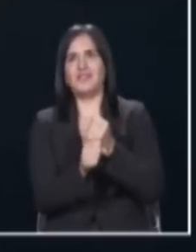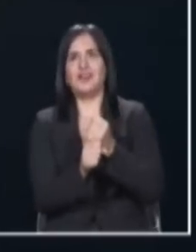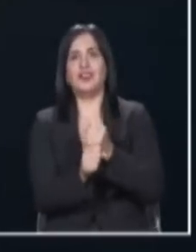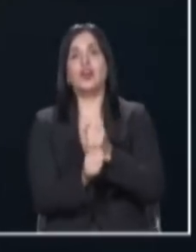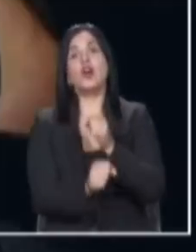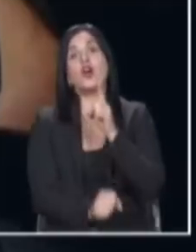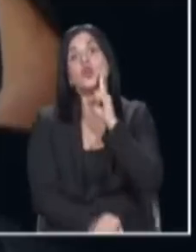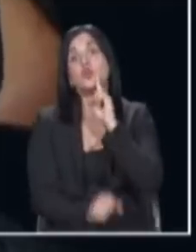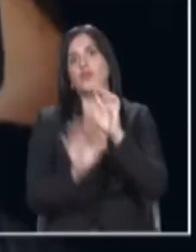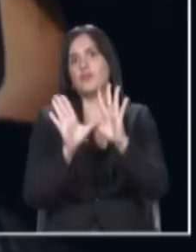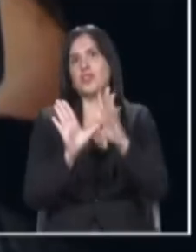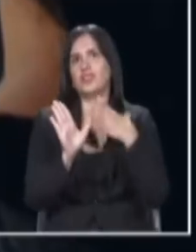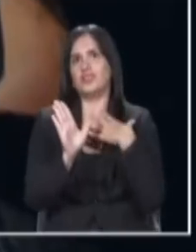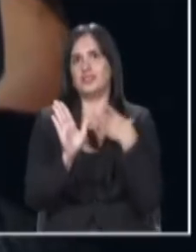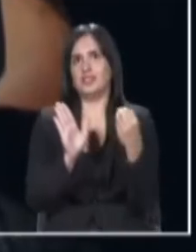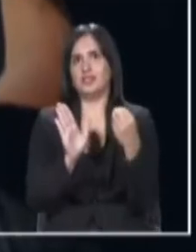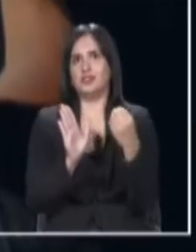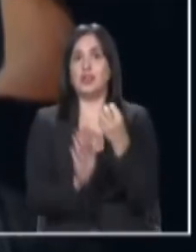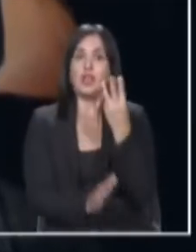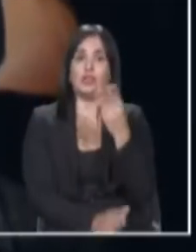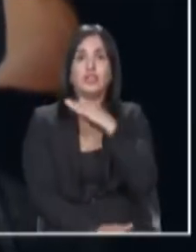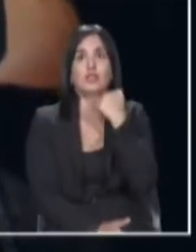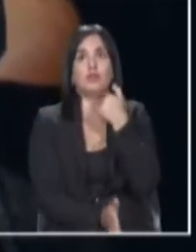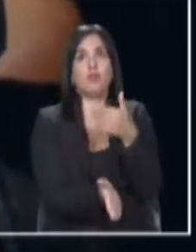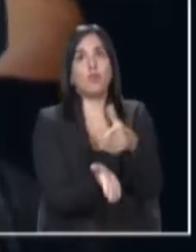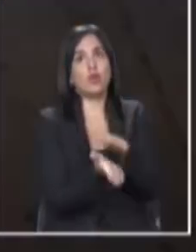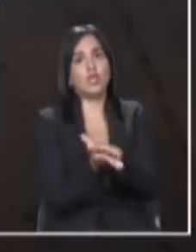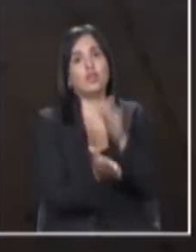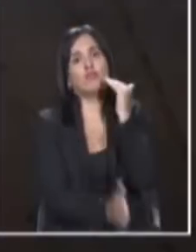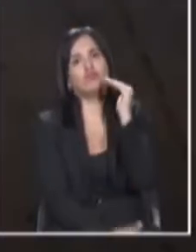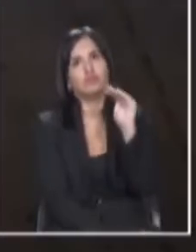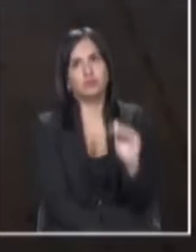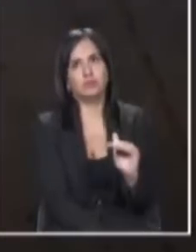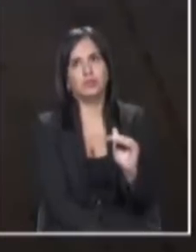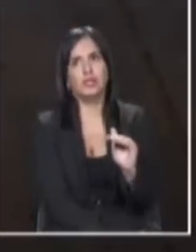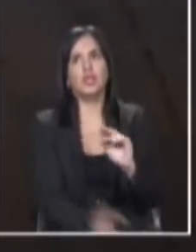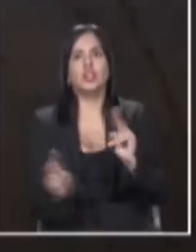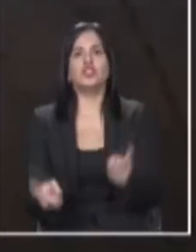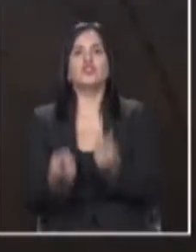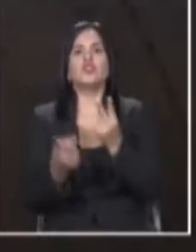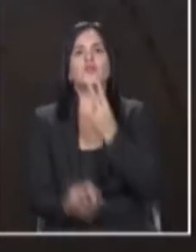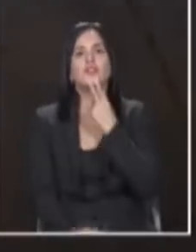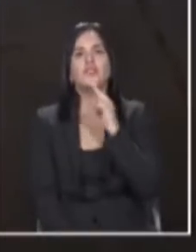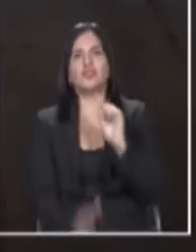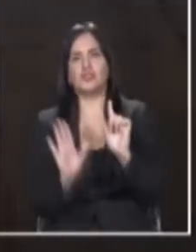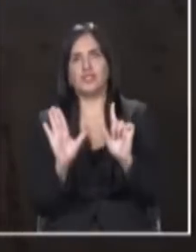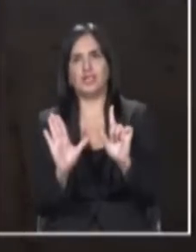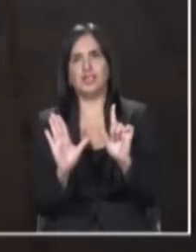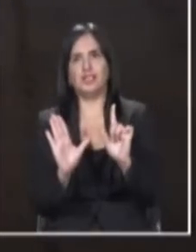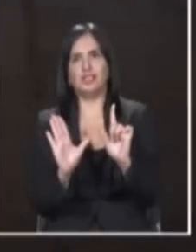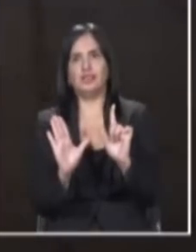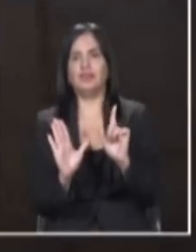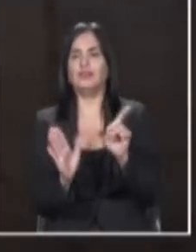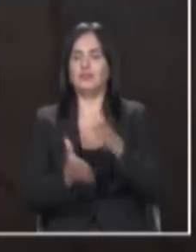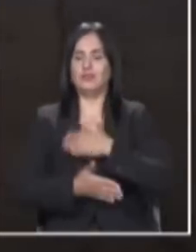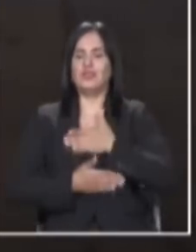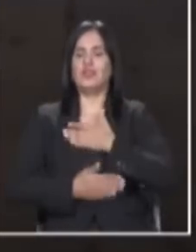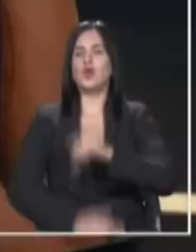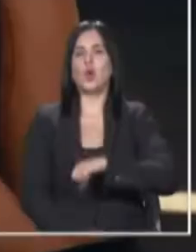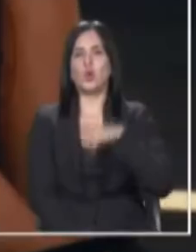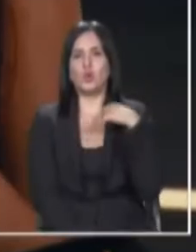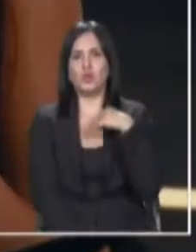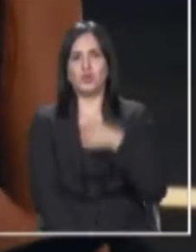together three of whom died in infancy we have seven surviving children who I am very proud